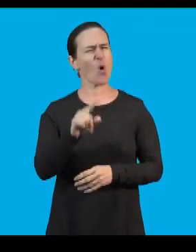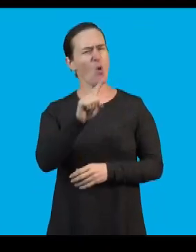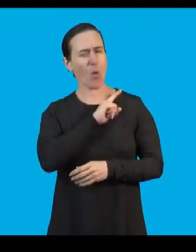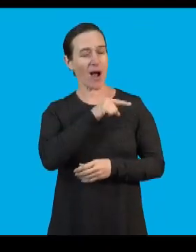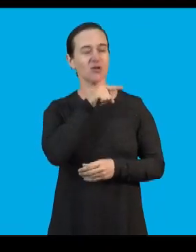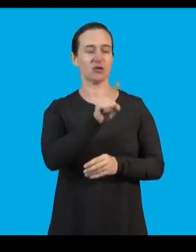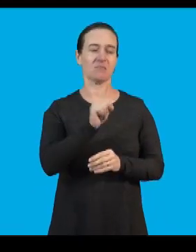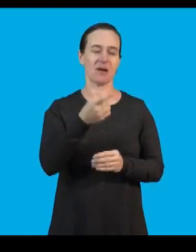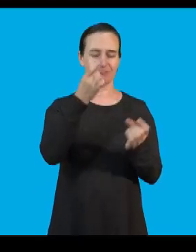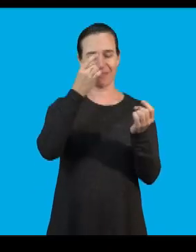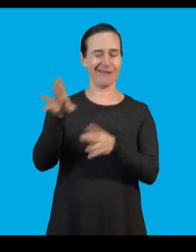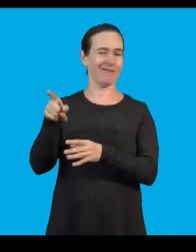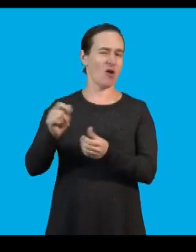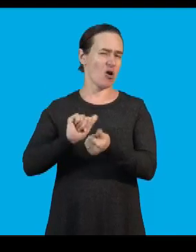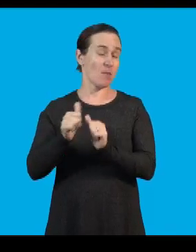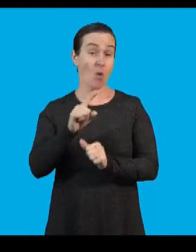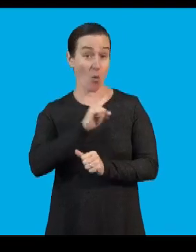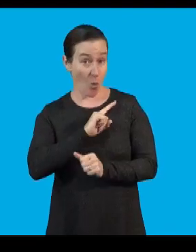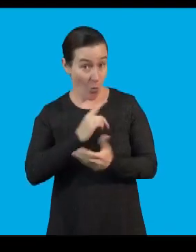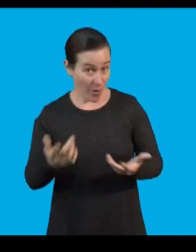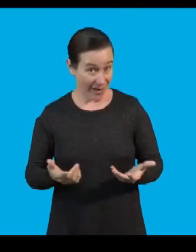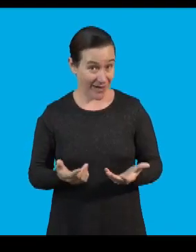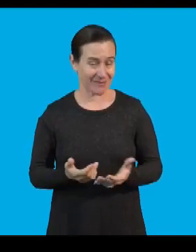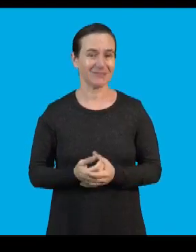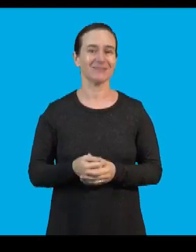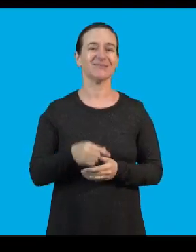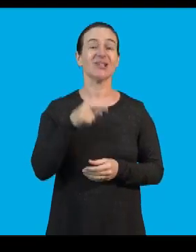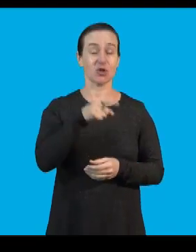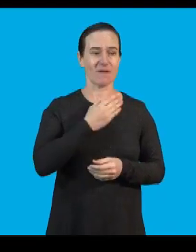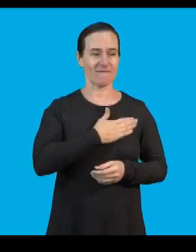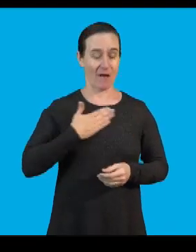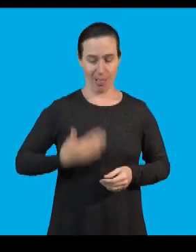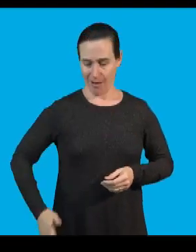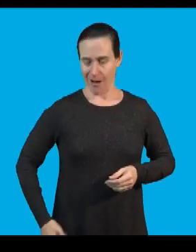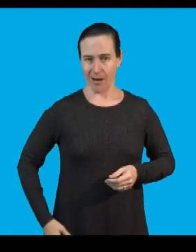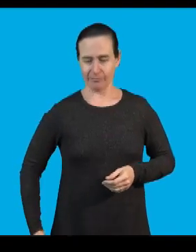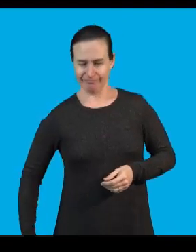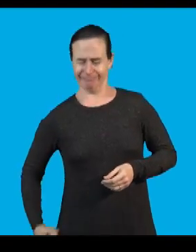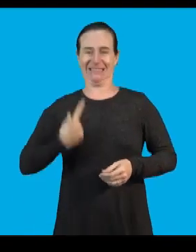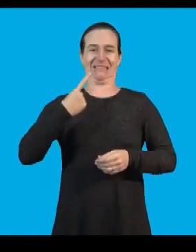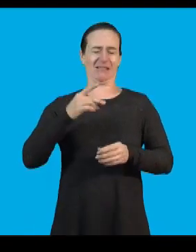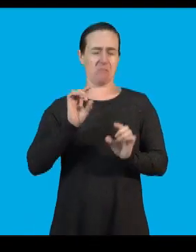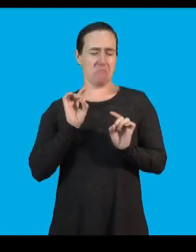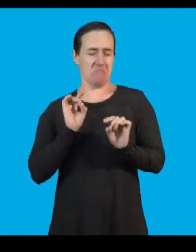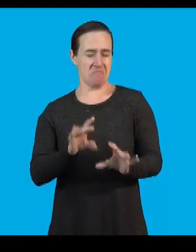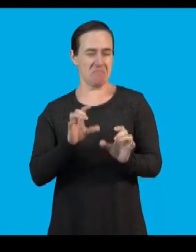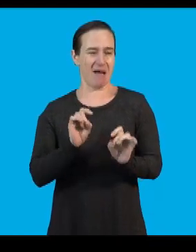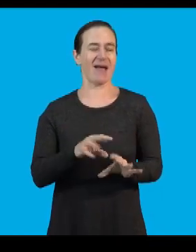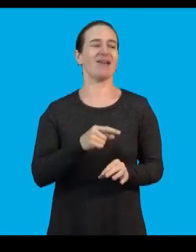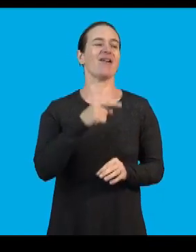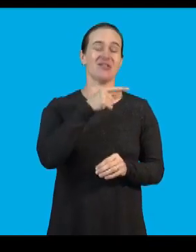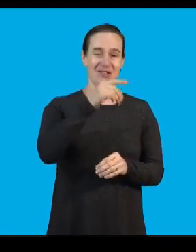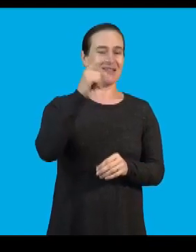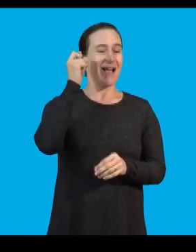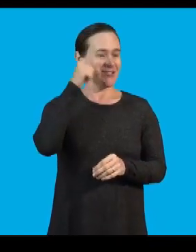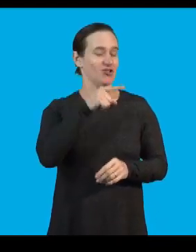why does she withdraw from the competition? Because she felt this pain in her leg and she knew she